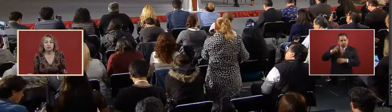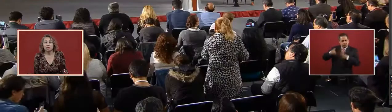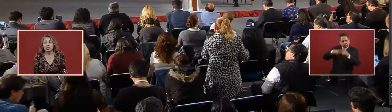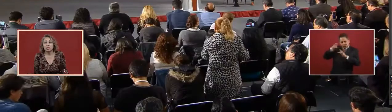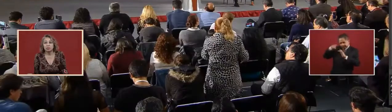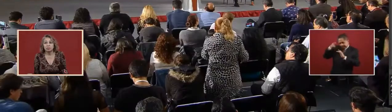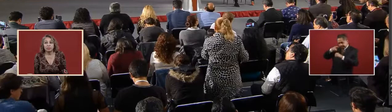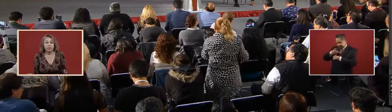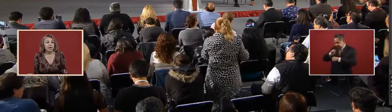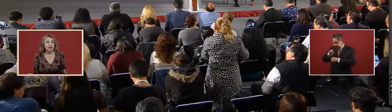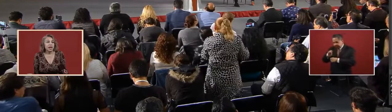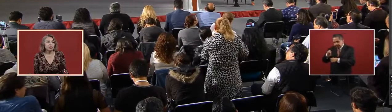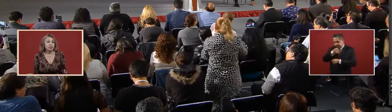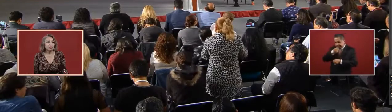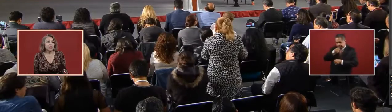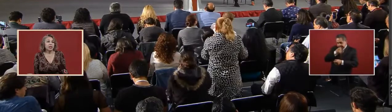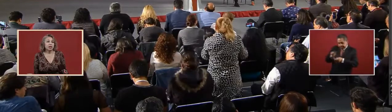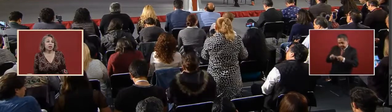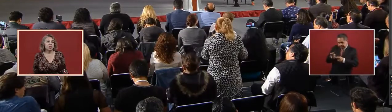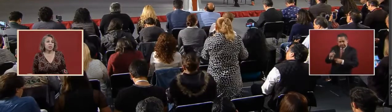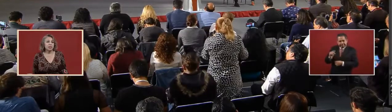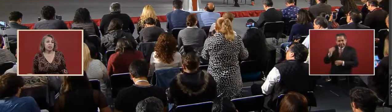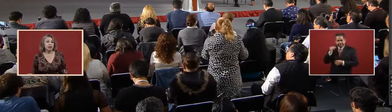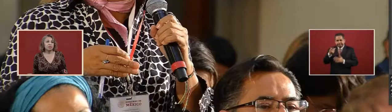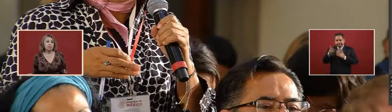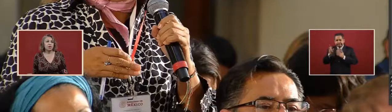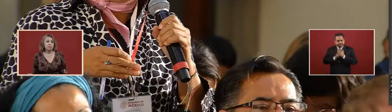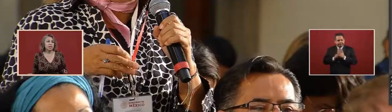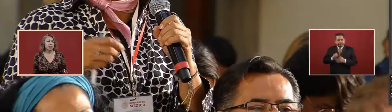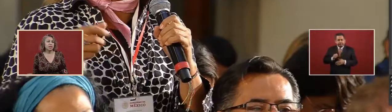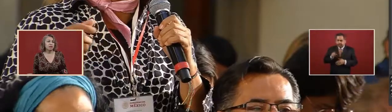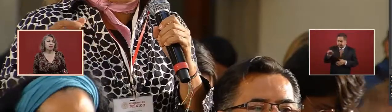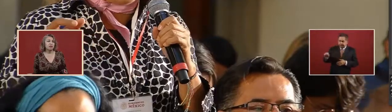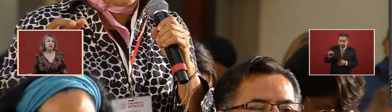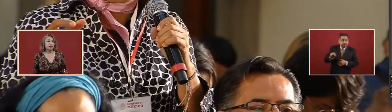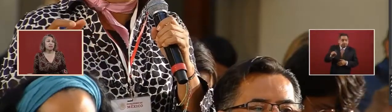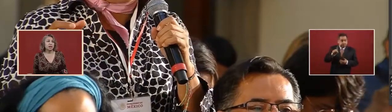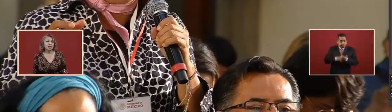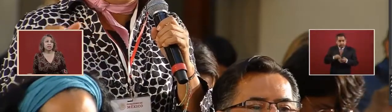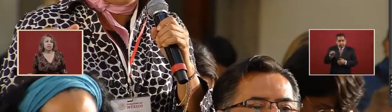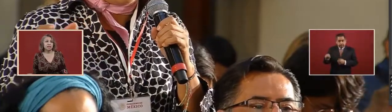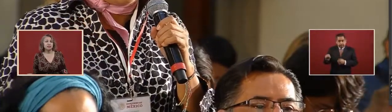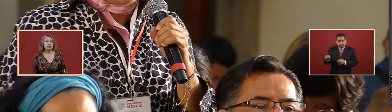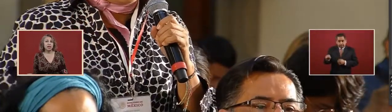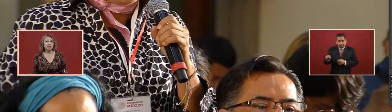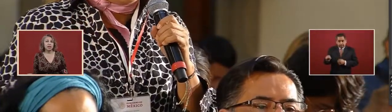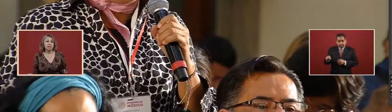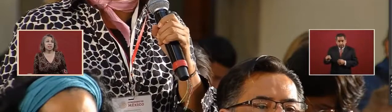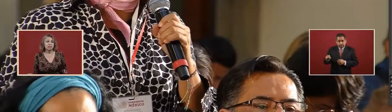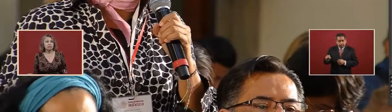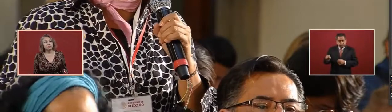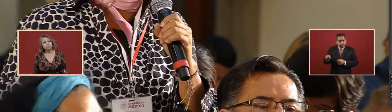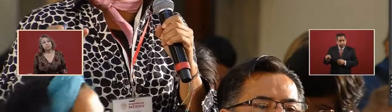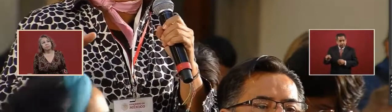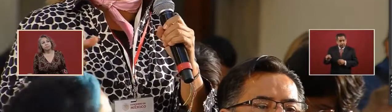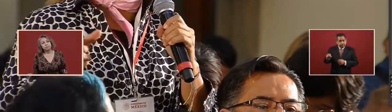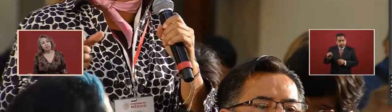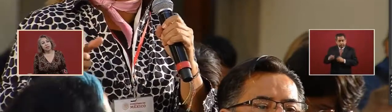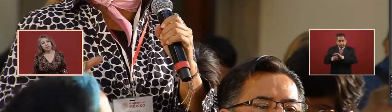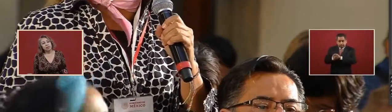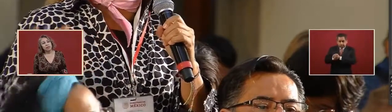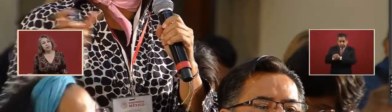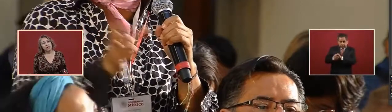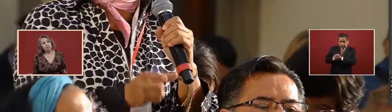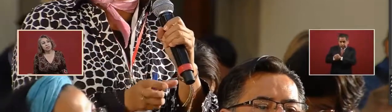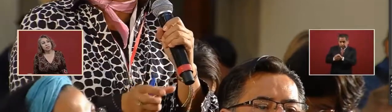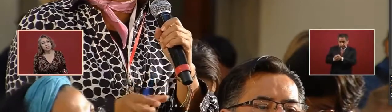school. And we can document 3 months ago that in those areas tortugas